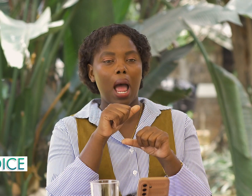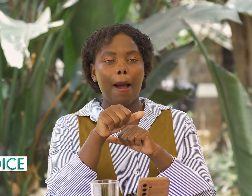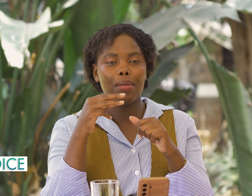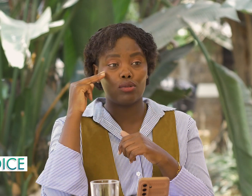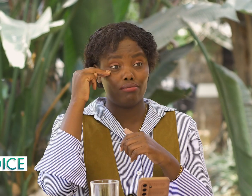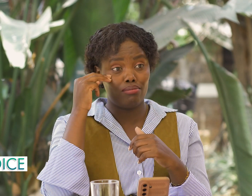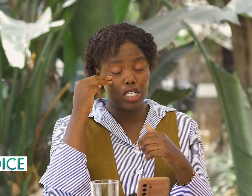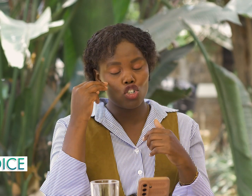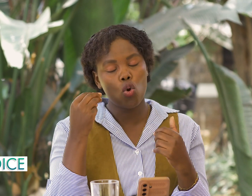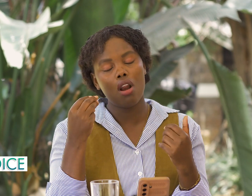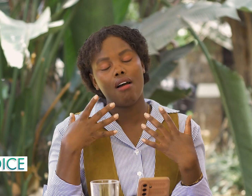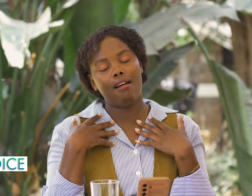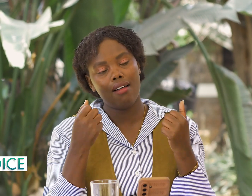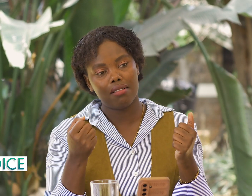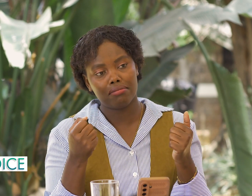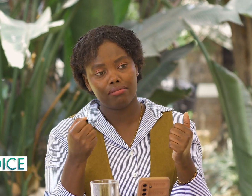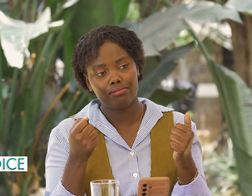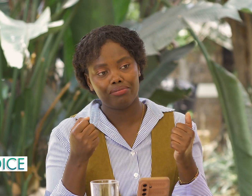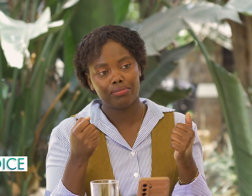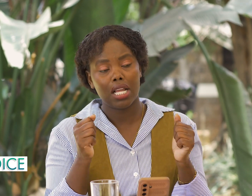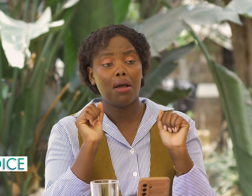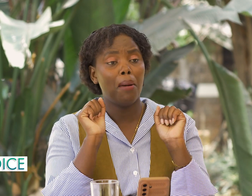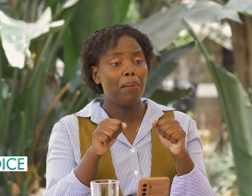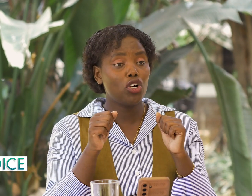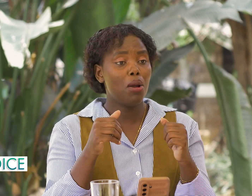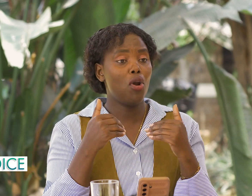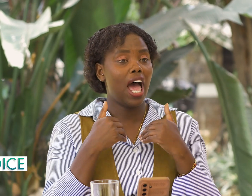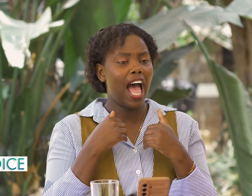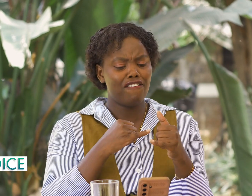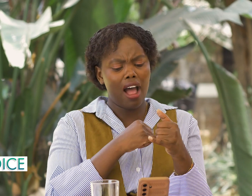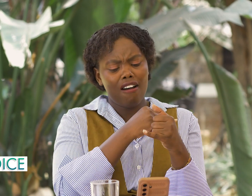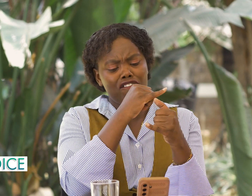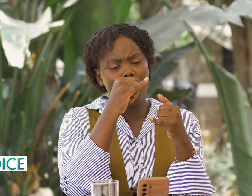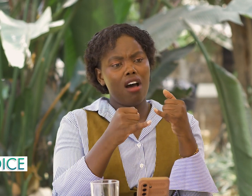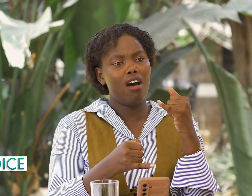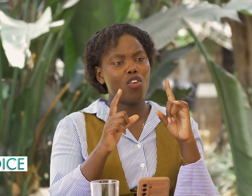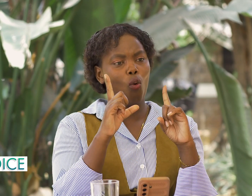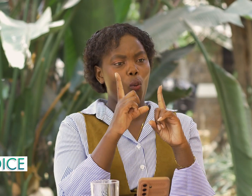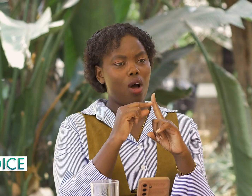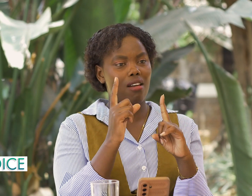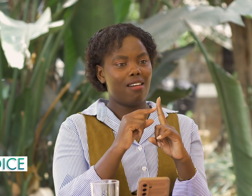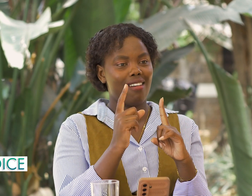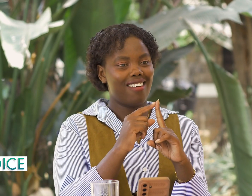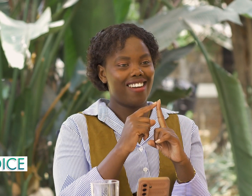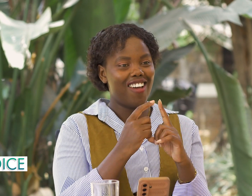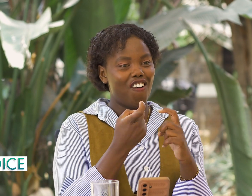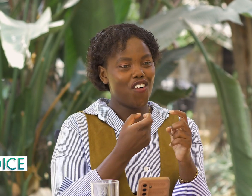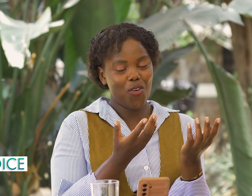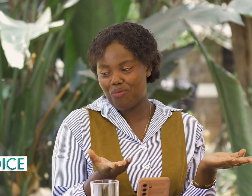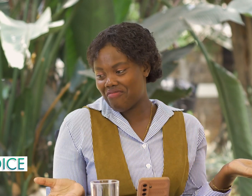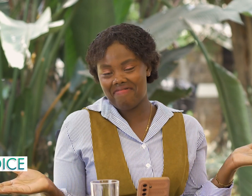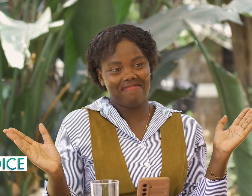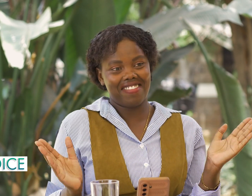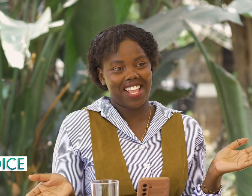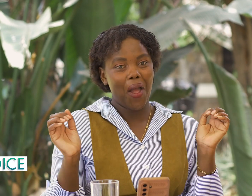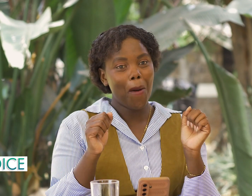The society has a certain perspective on mental health. So I would like each of you to